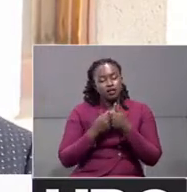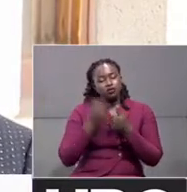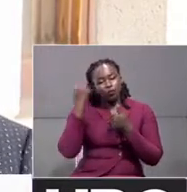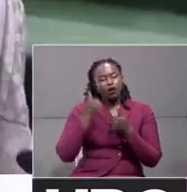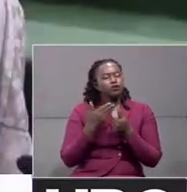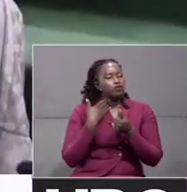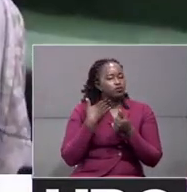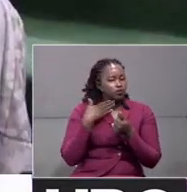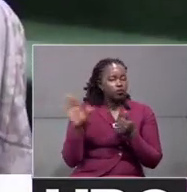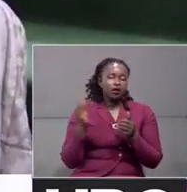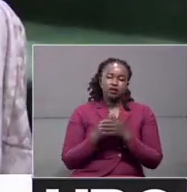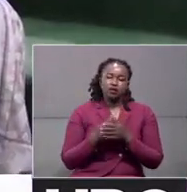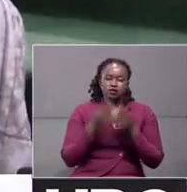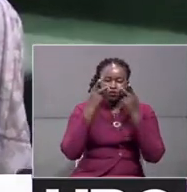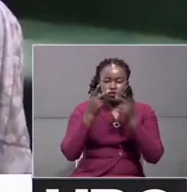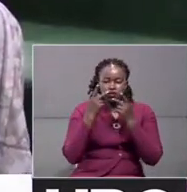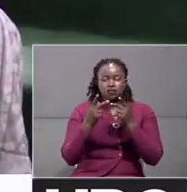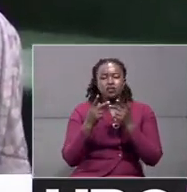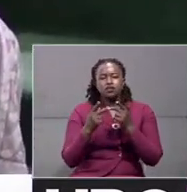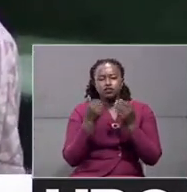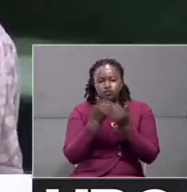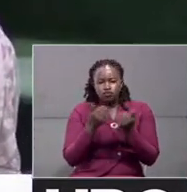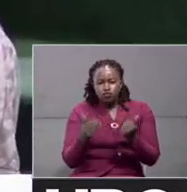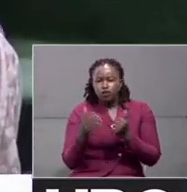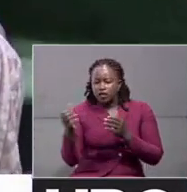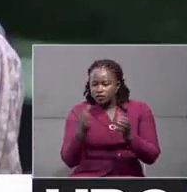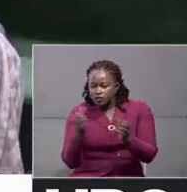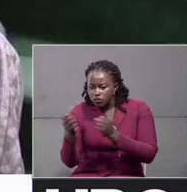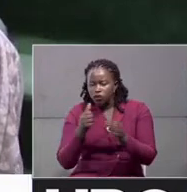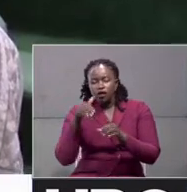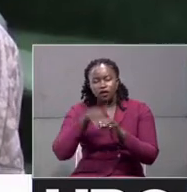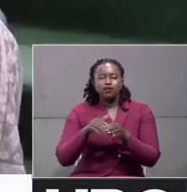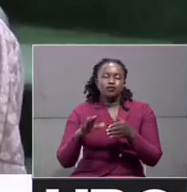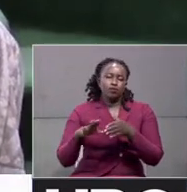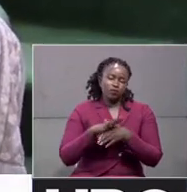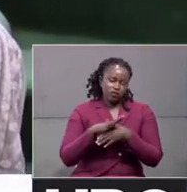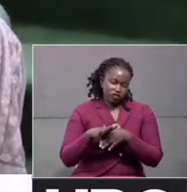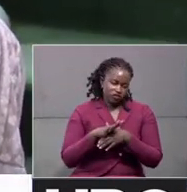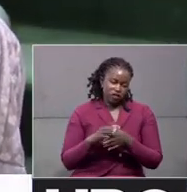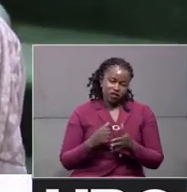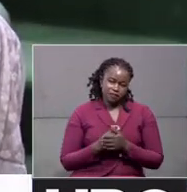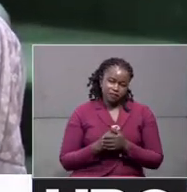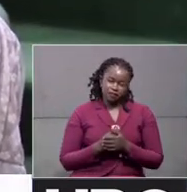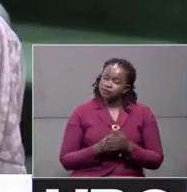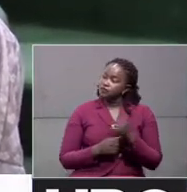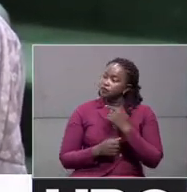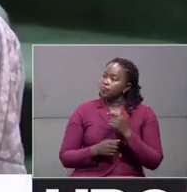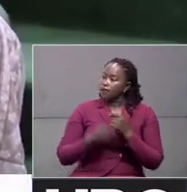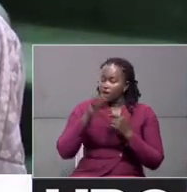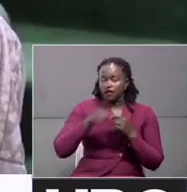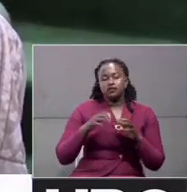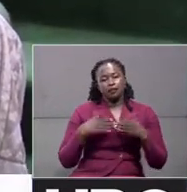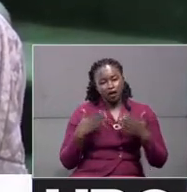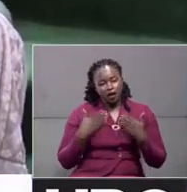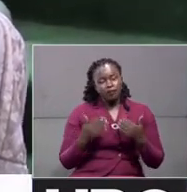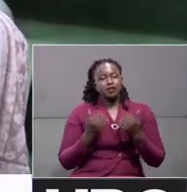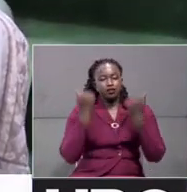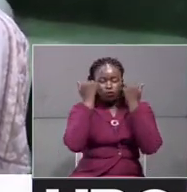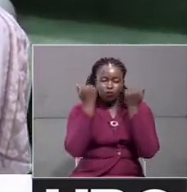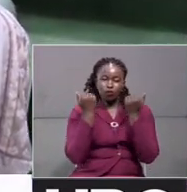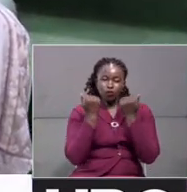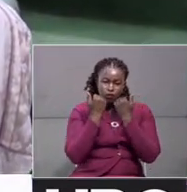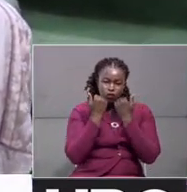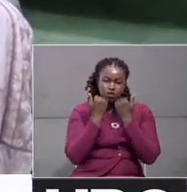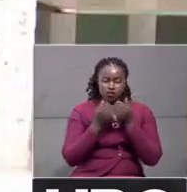want to see the recruitment of children into homosexuality. Yes, I'm so happy that the courts have really taken